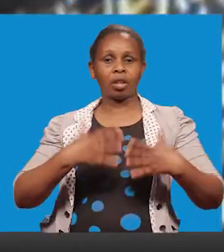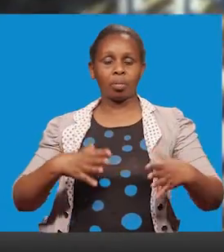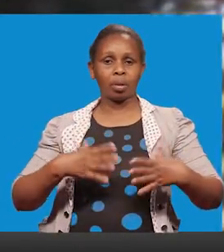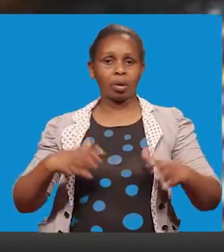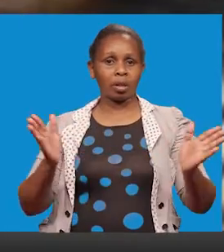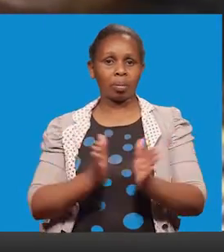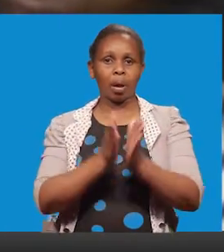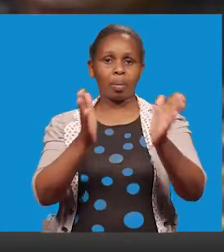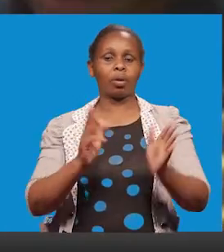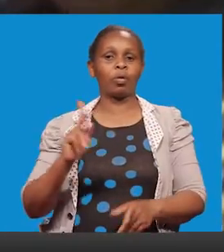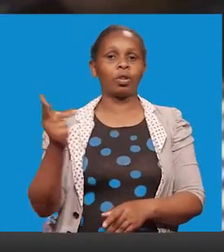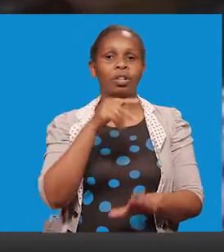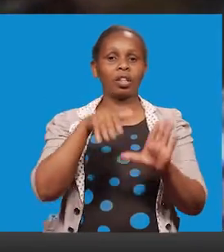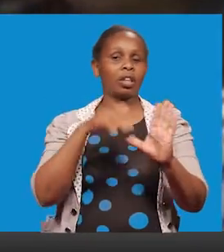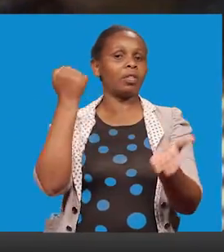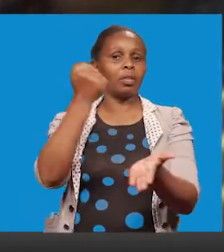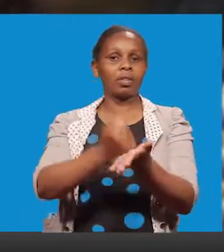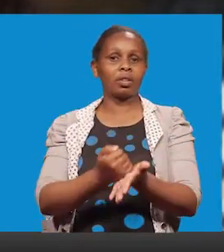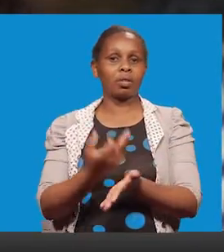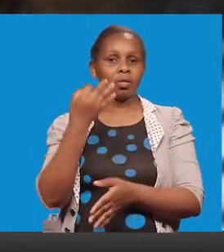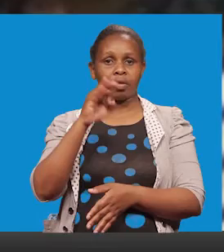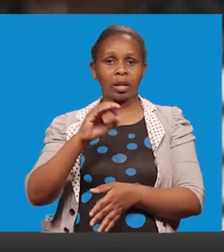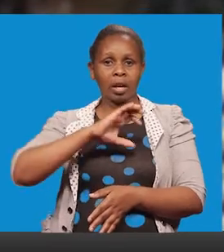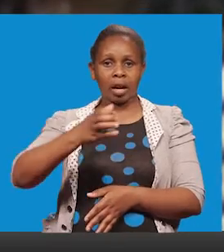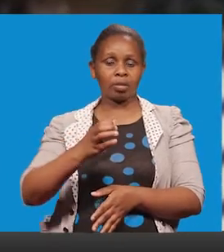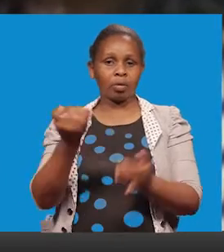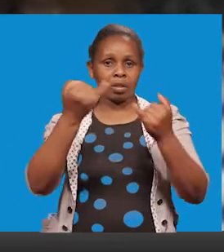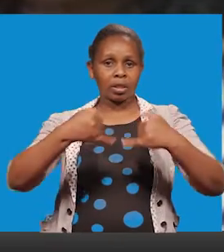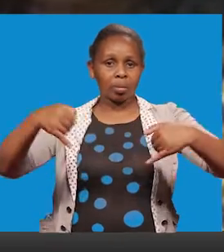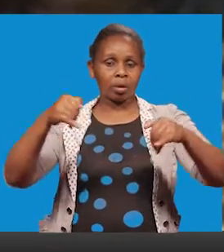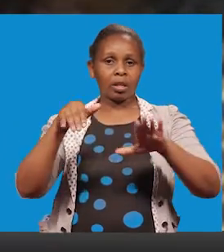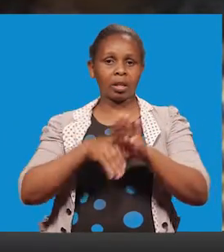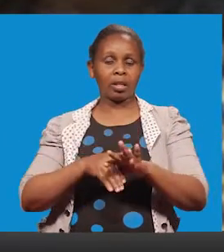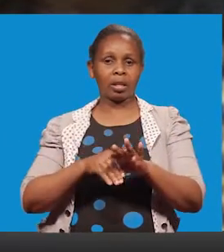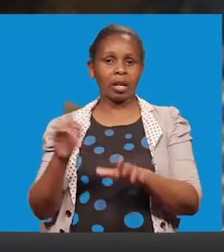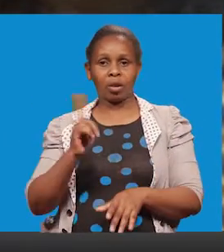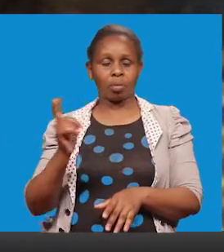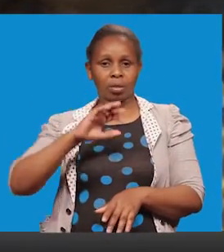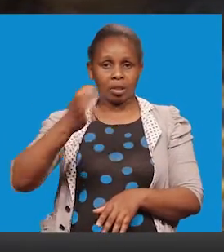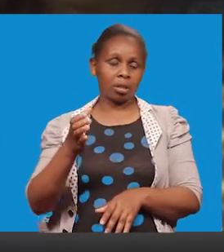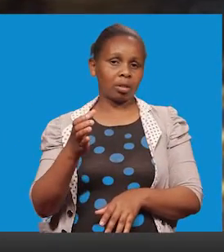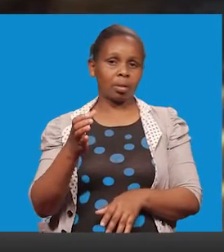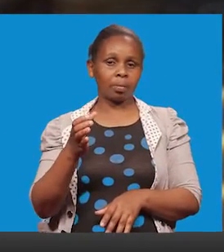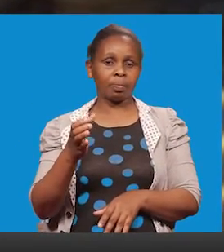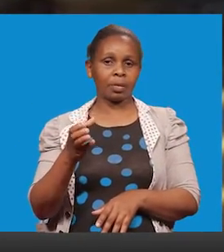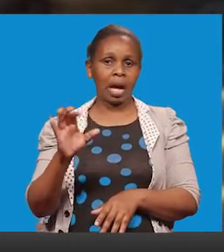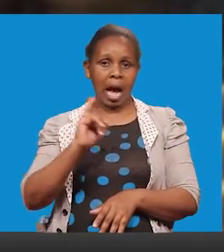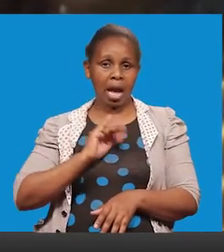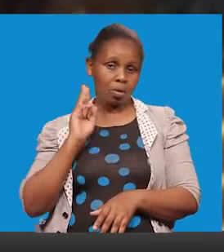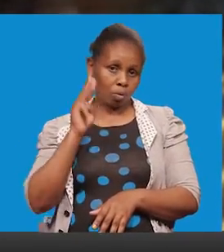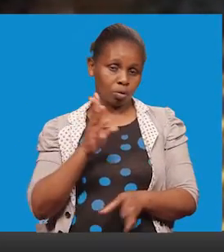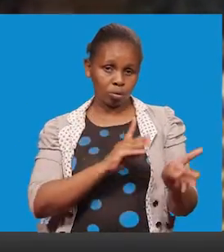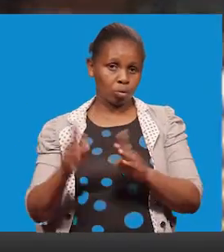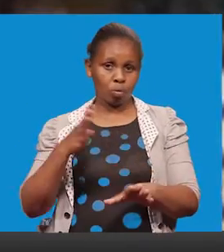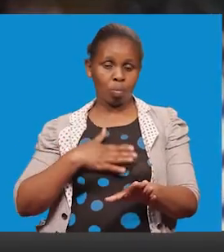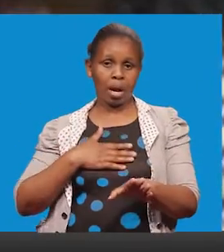the Republic of Kenya in the office of the Member of the County Assembly of Nairobi City, that I shall diligently discharge my duties